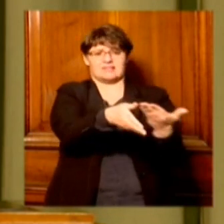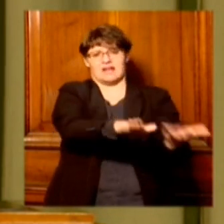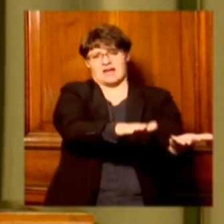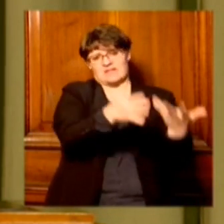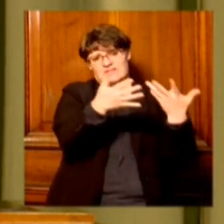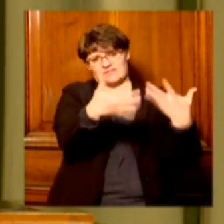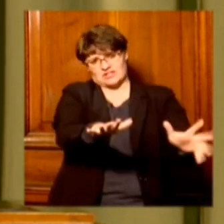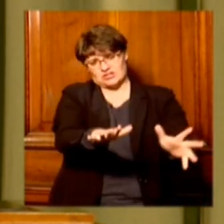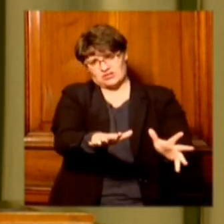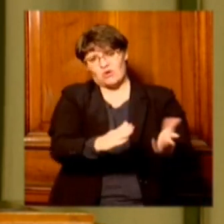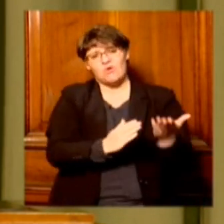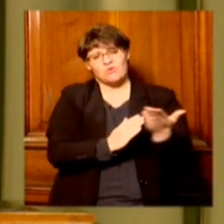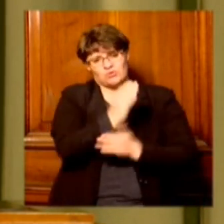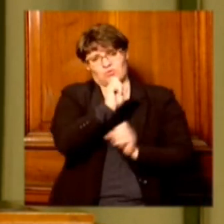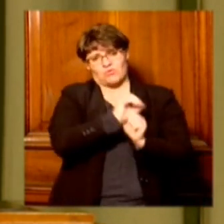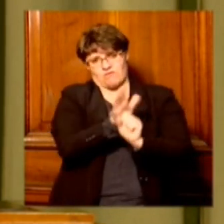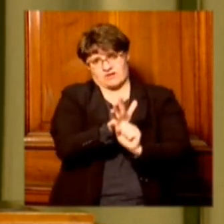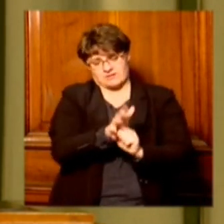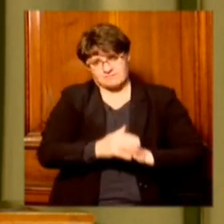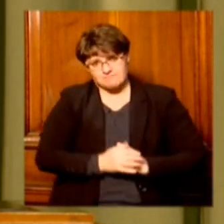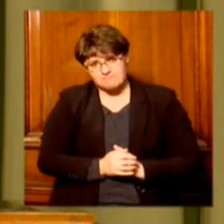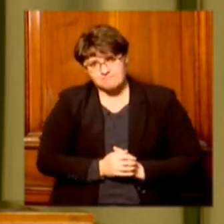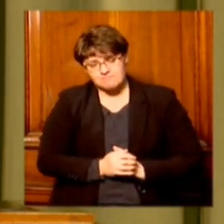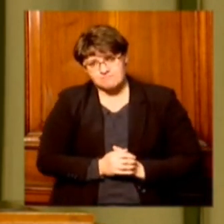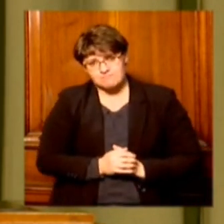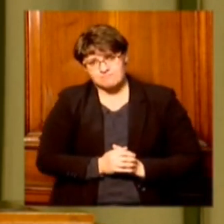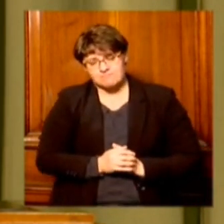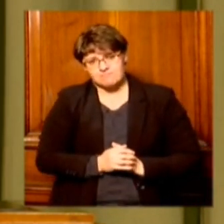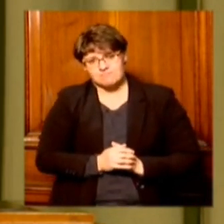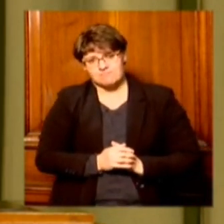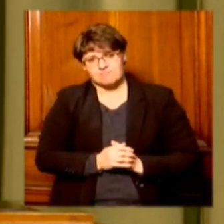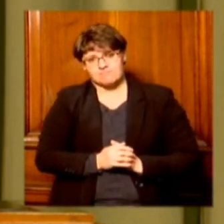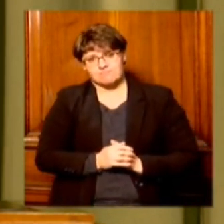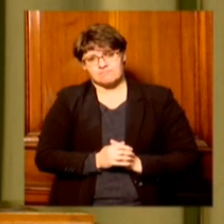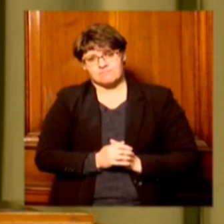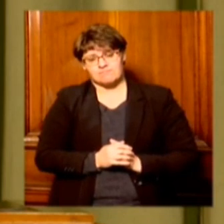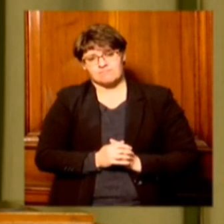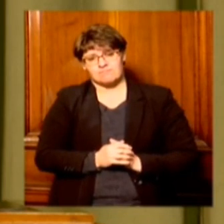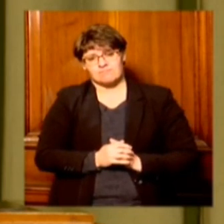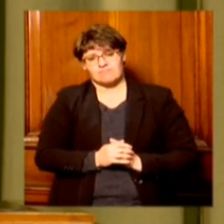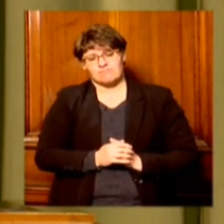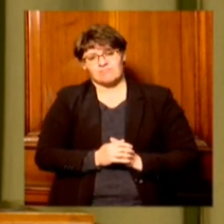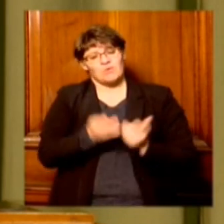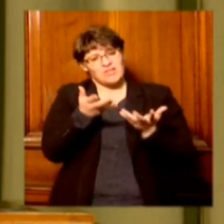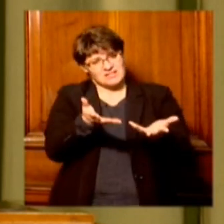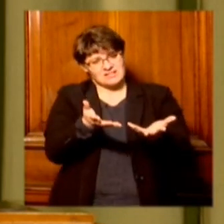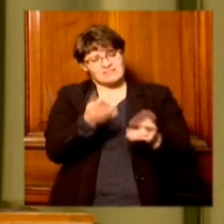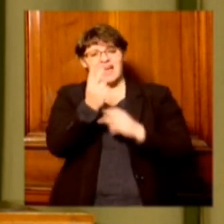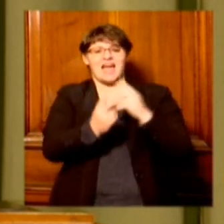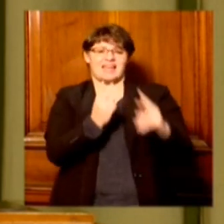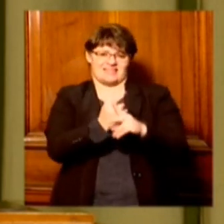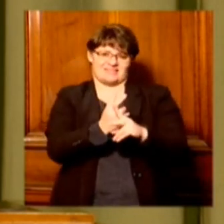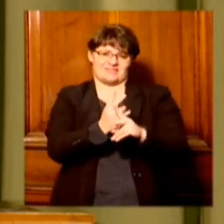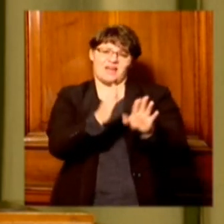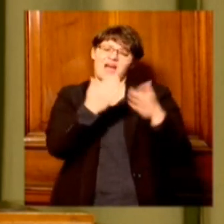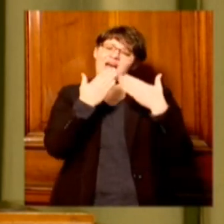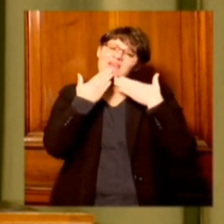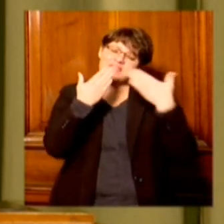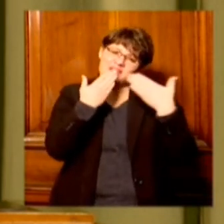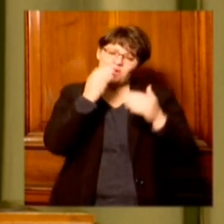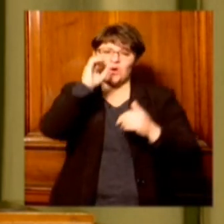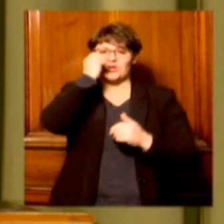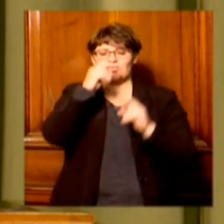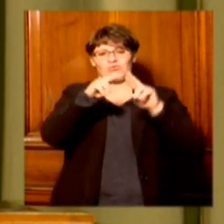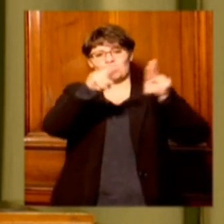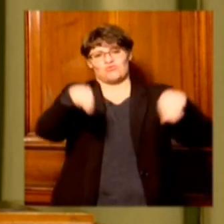ones losing their lives on account of COVID-19. With those words, again, let me thank Newsroom